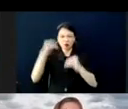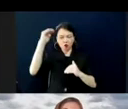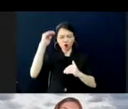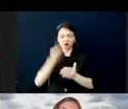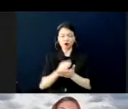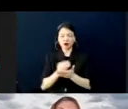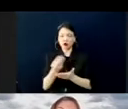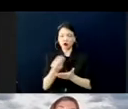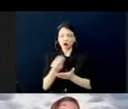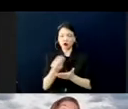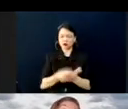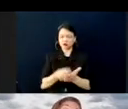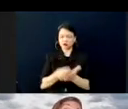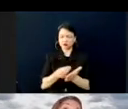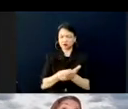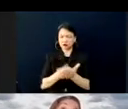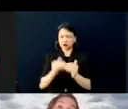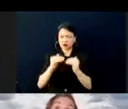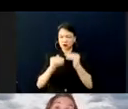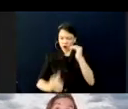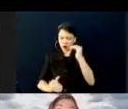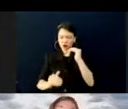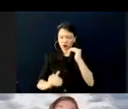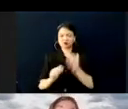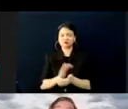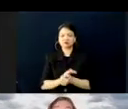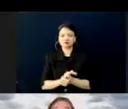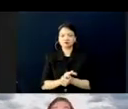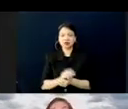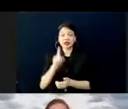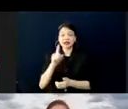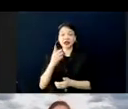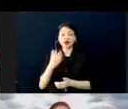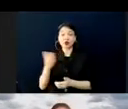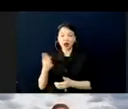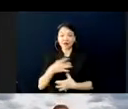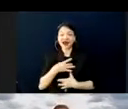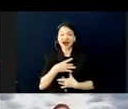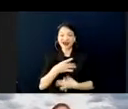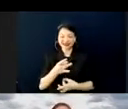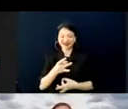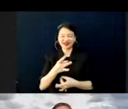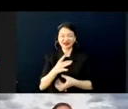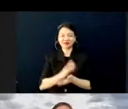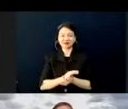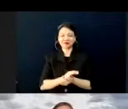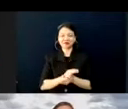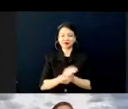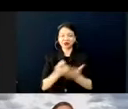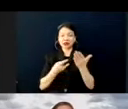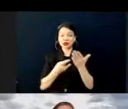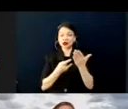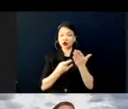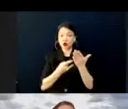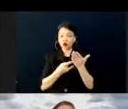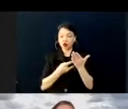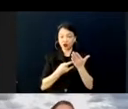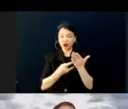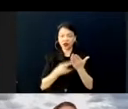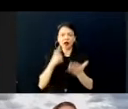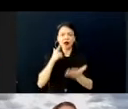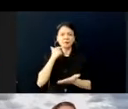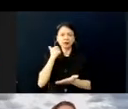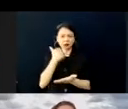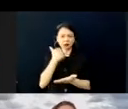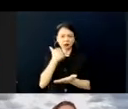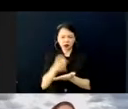Okay. So, and one of the things that I think was also interesting is that technology ownership is really important for whether or not you have a bank account